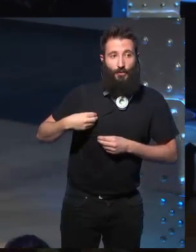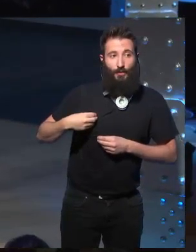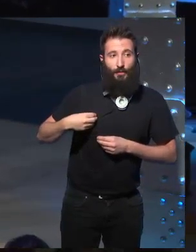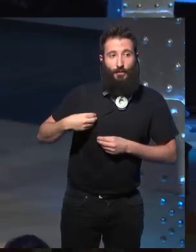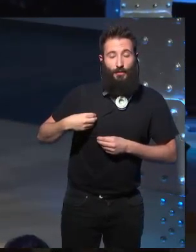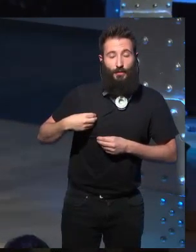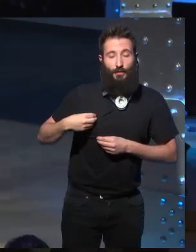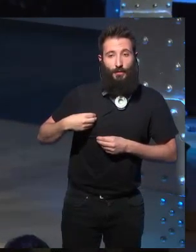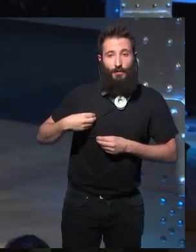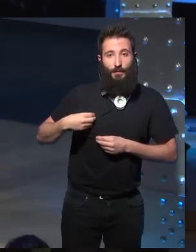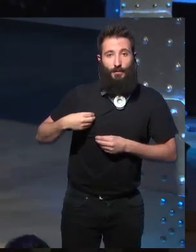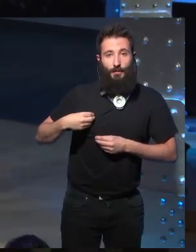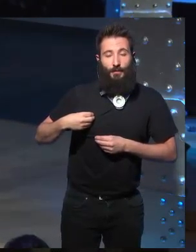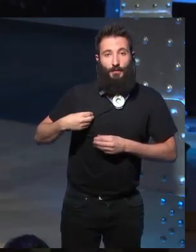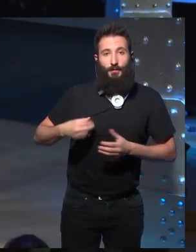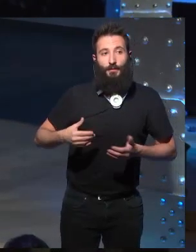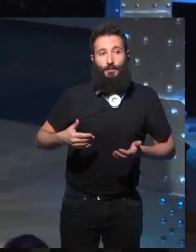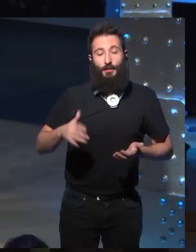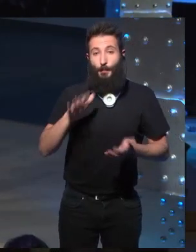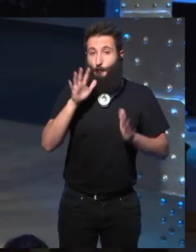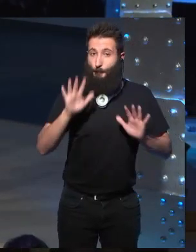shooting by at